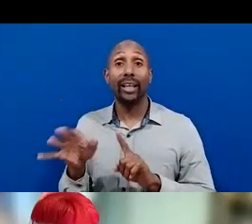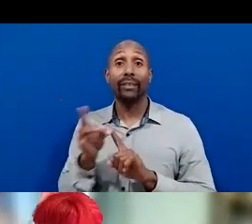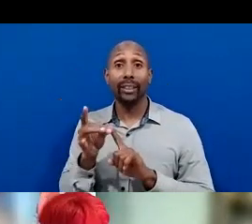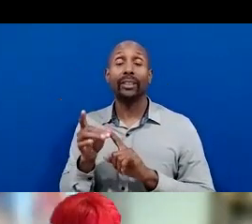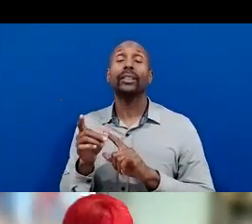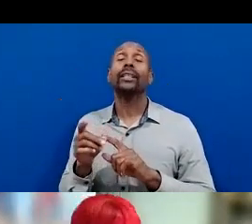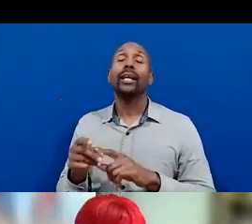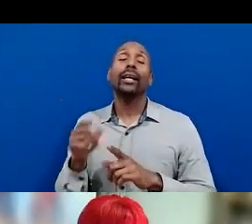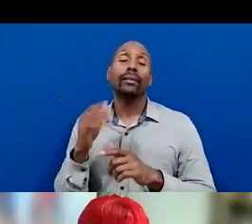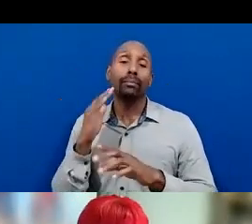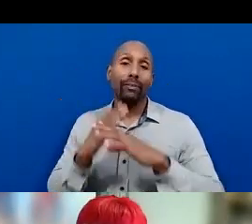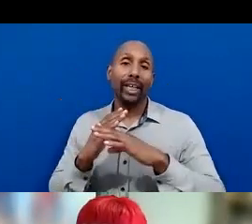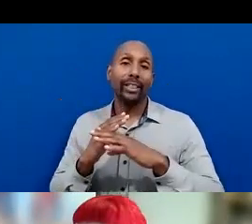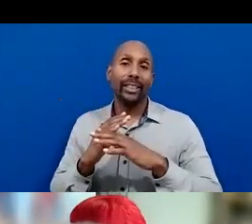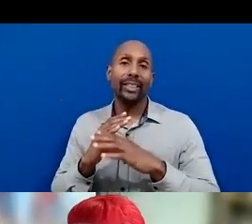illness.